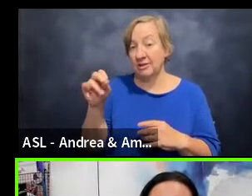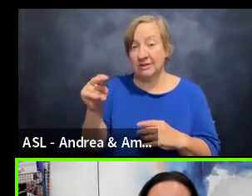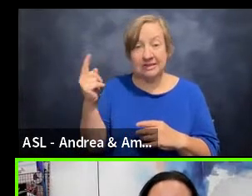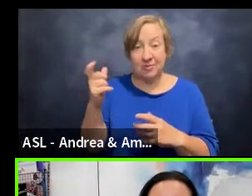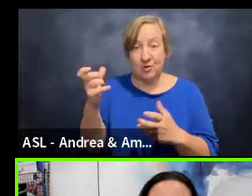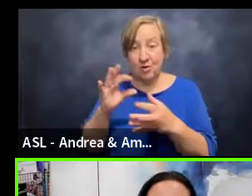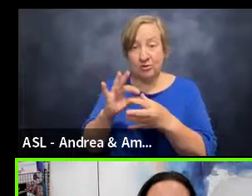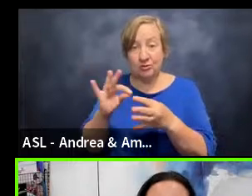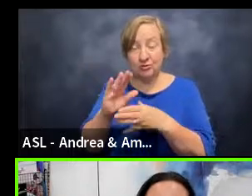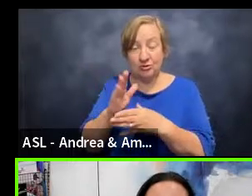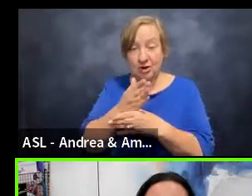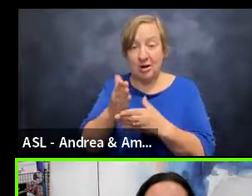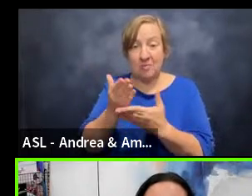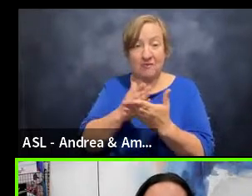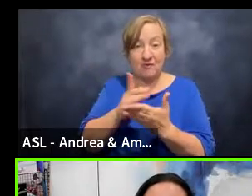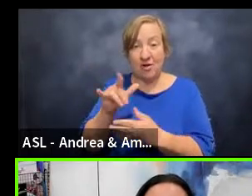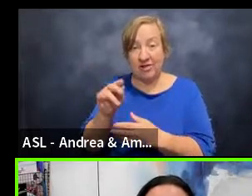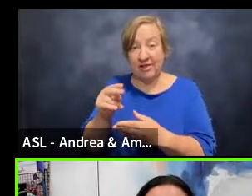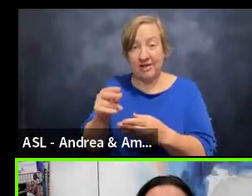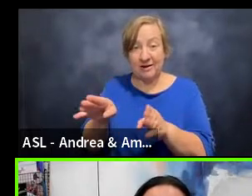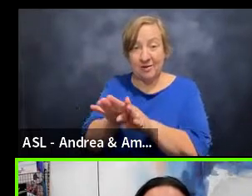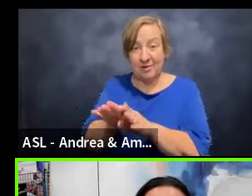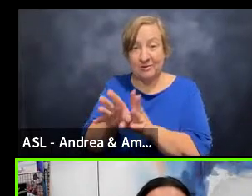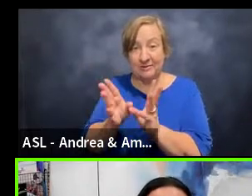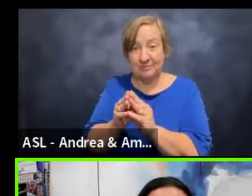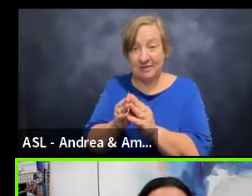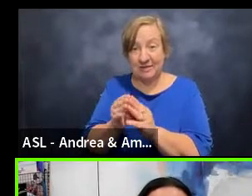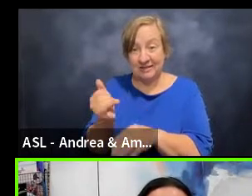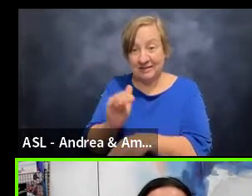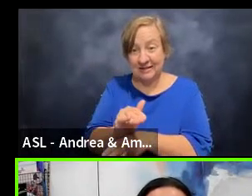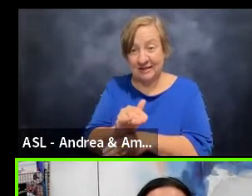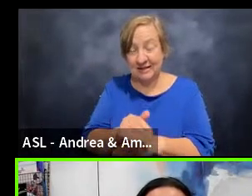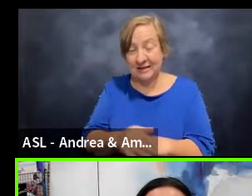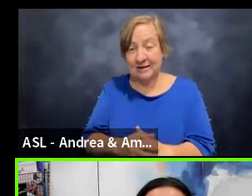Lynn closes out the meeting tonight.